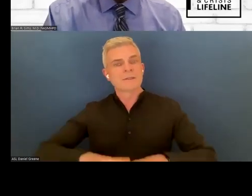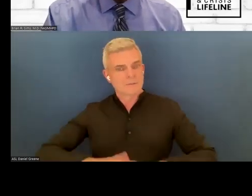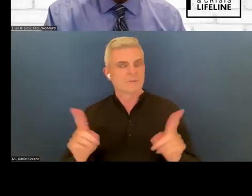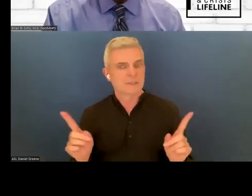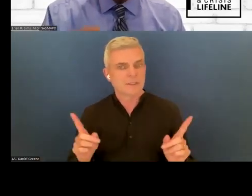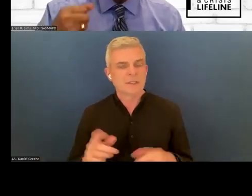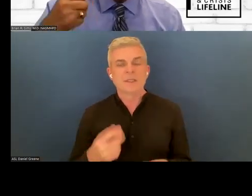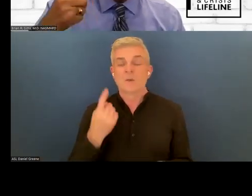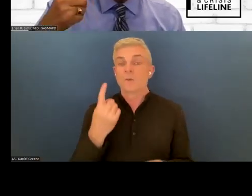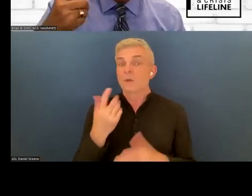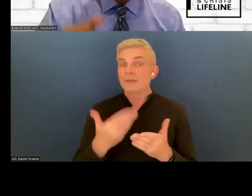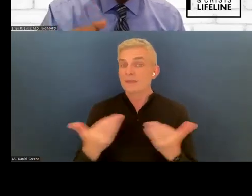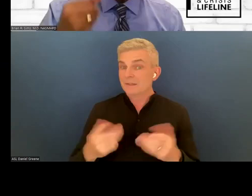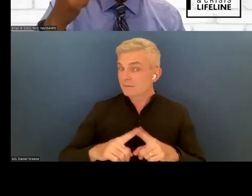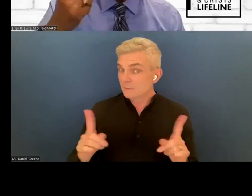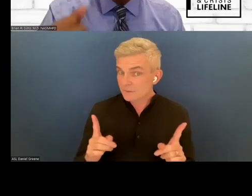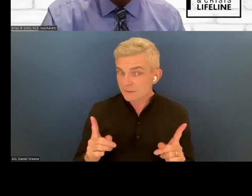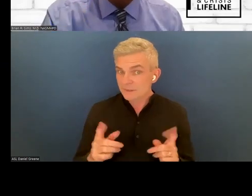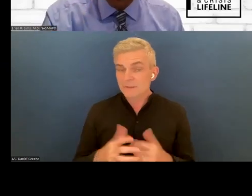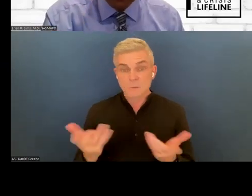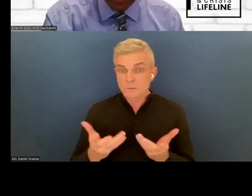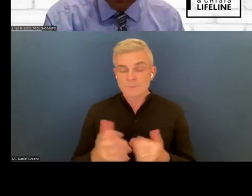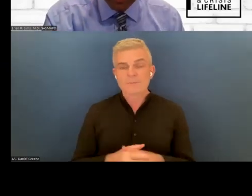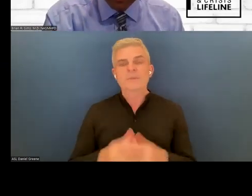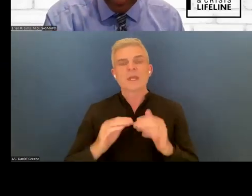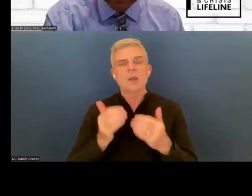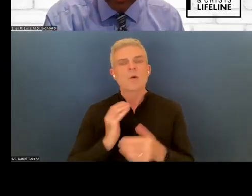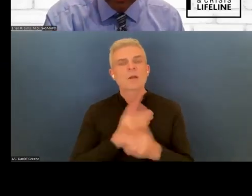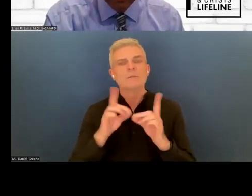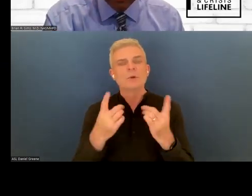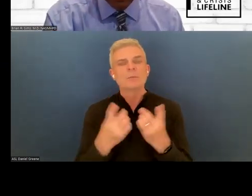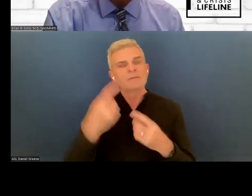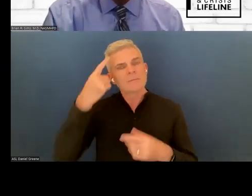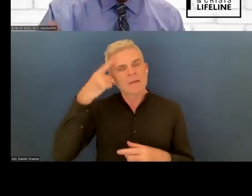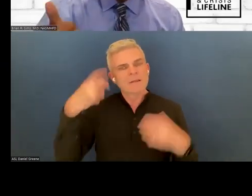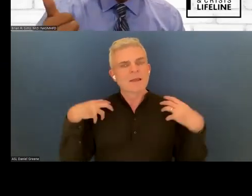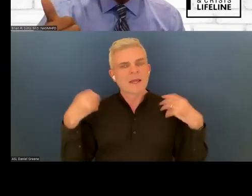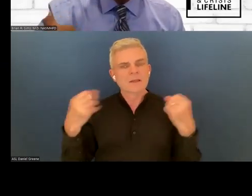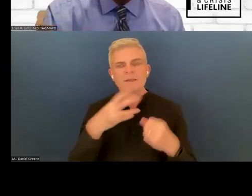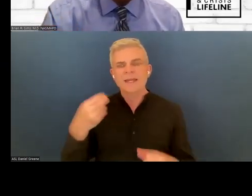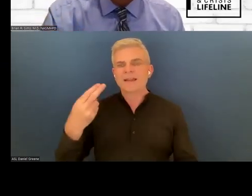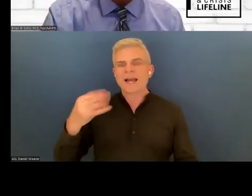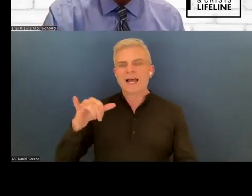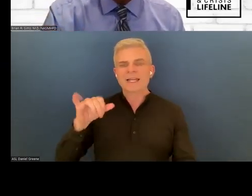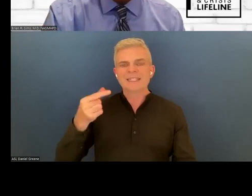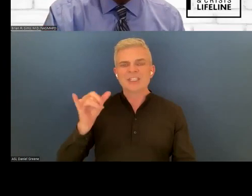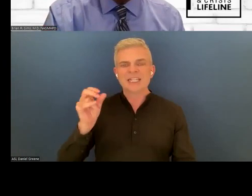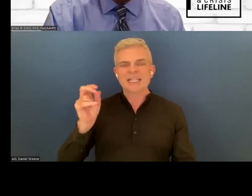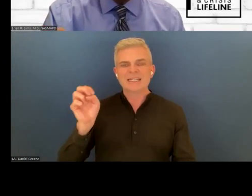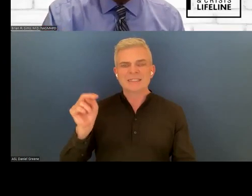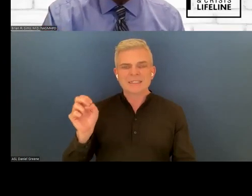And one of those things was how our Department of Mental Health and Hygiene started to look at